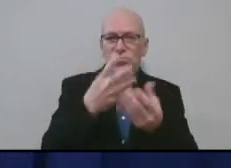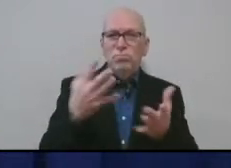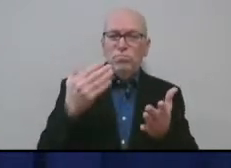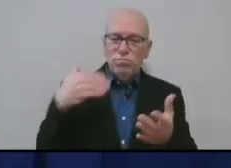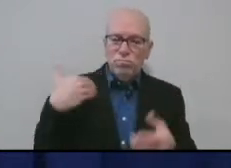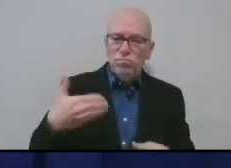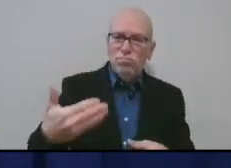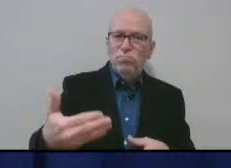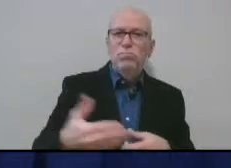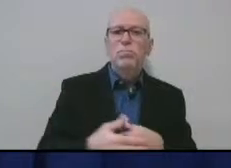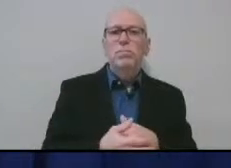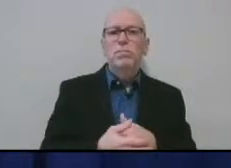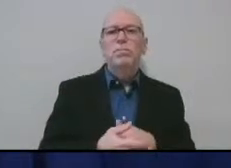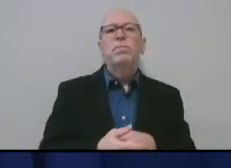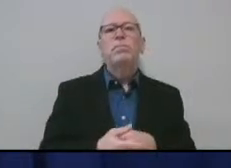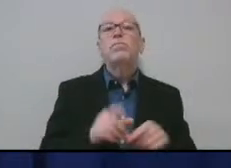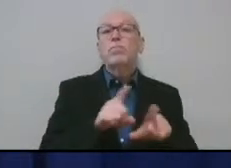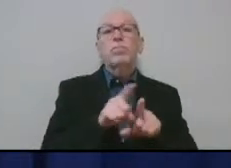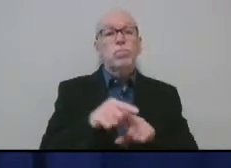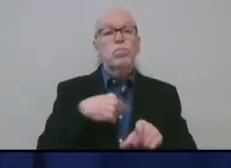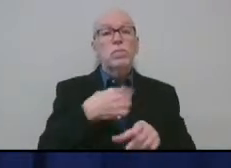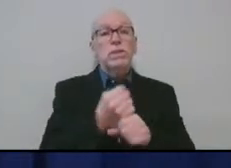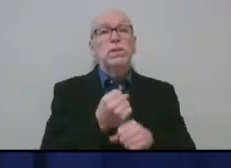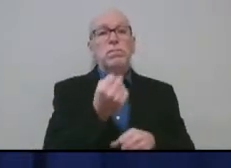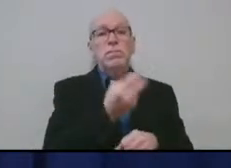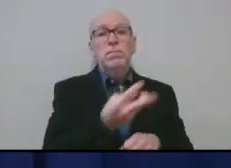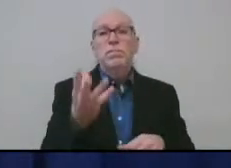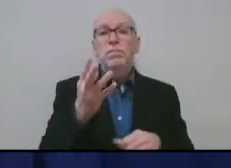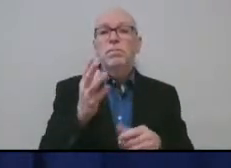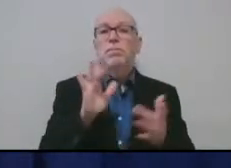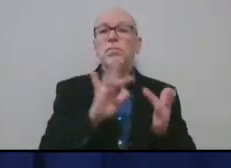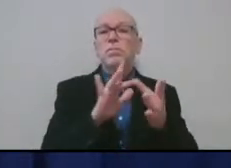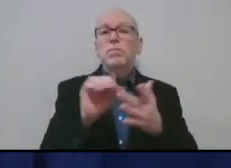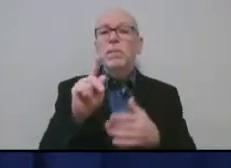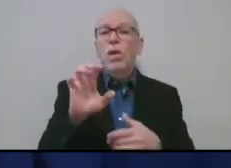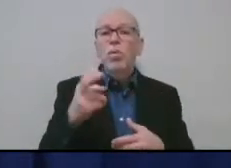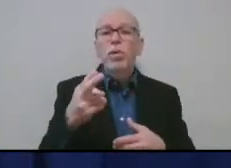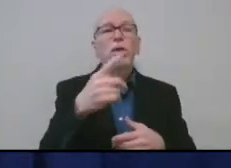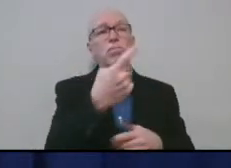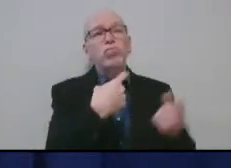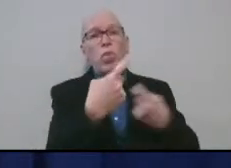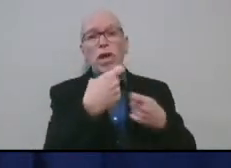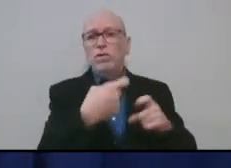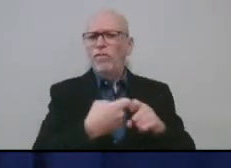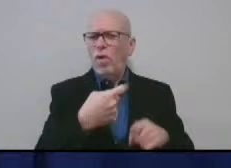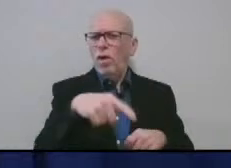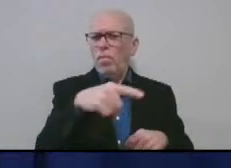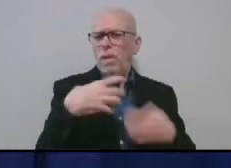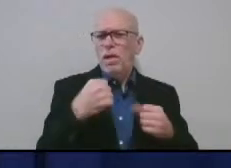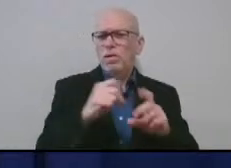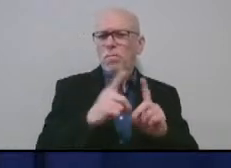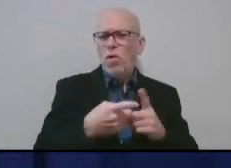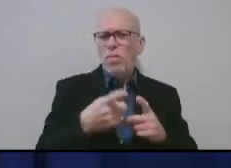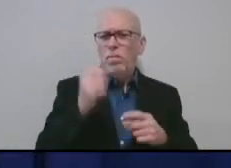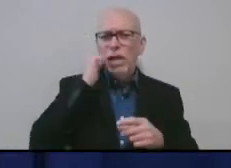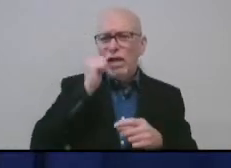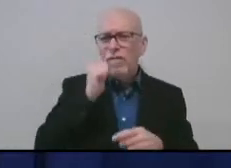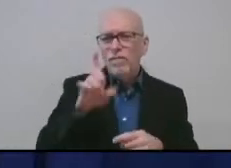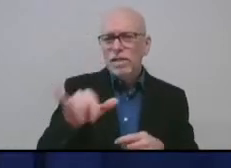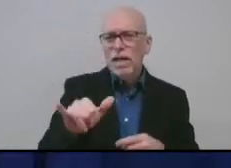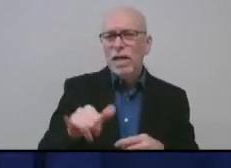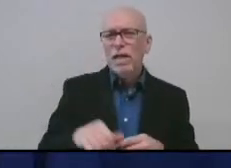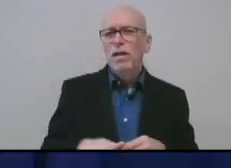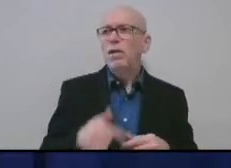basis. We also get multiple outreaches and questions from our local health departments across the state on a daily basis, which we